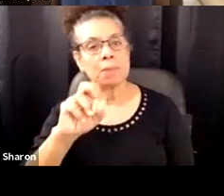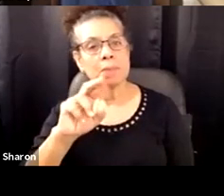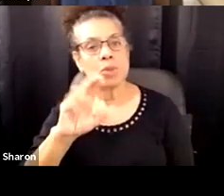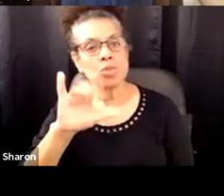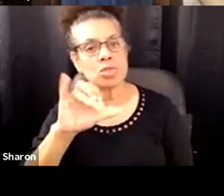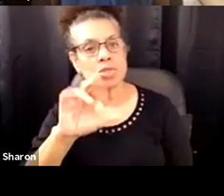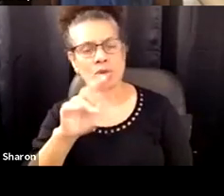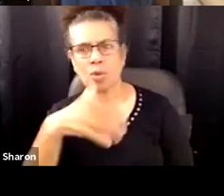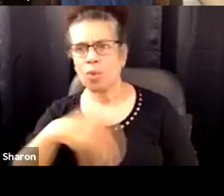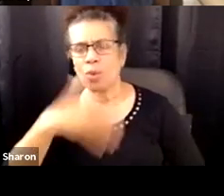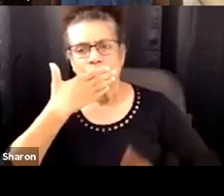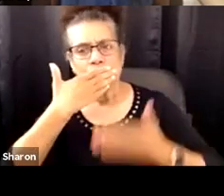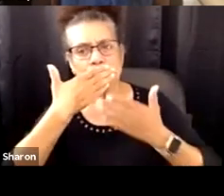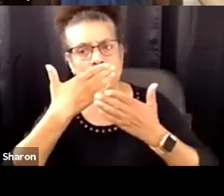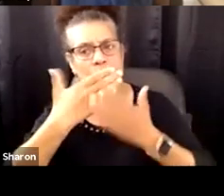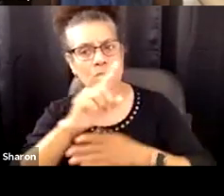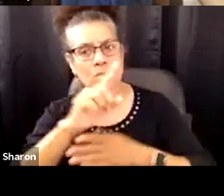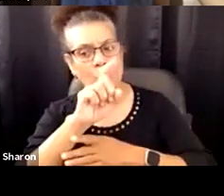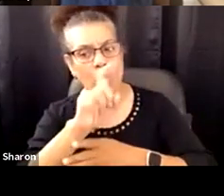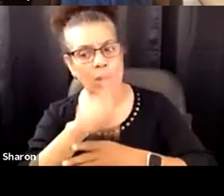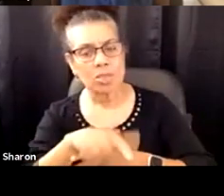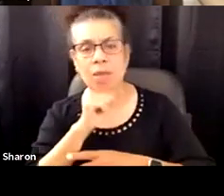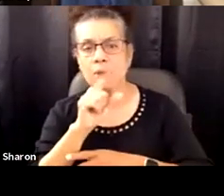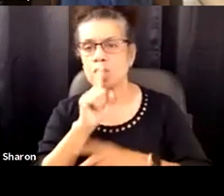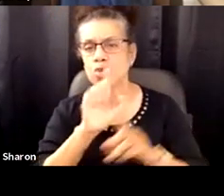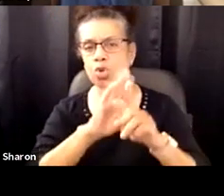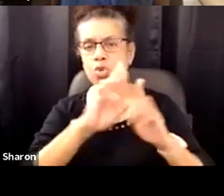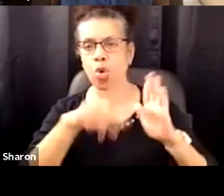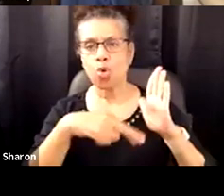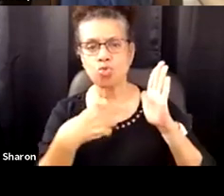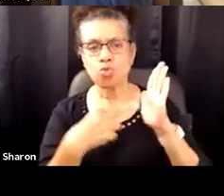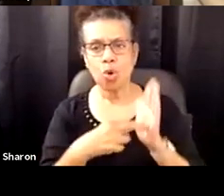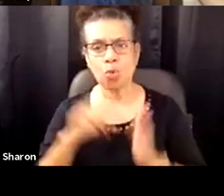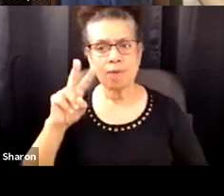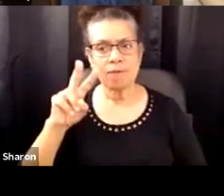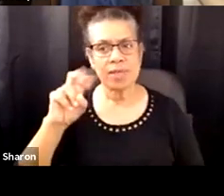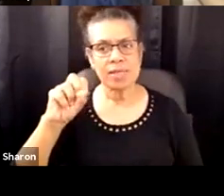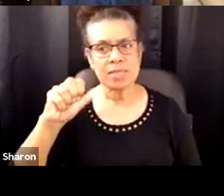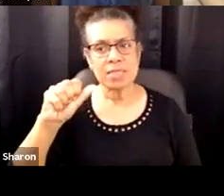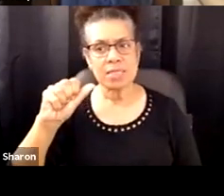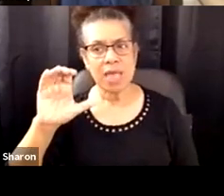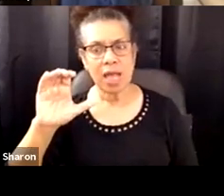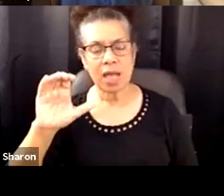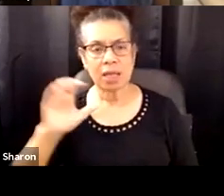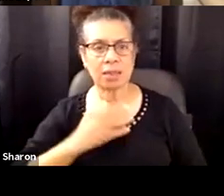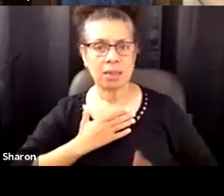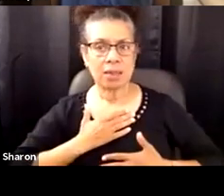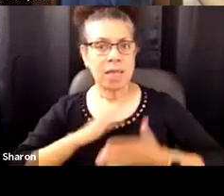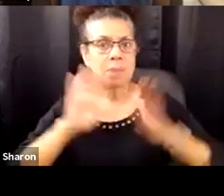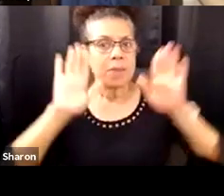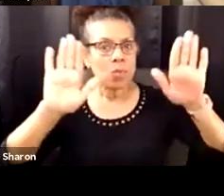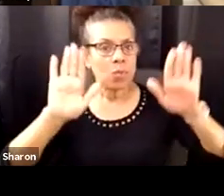questions and um i don't know what your role is in terms of be sack but it would be really wonderful to have you